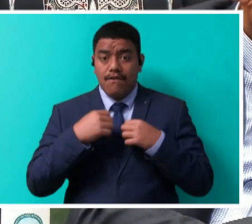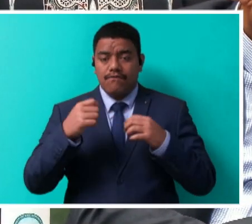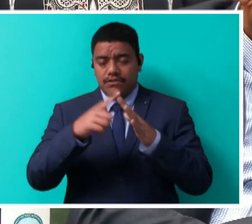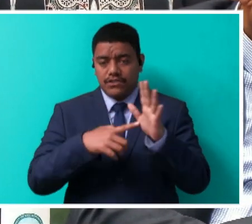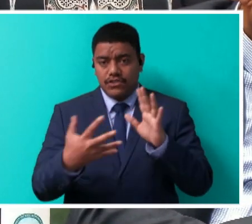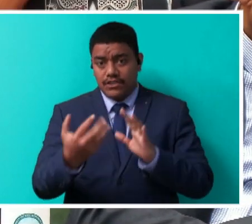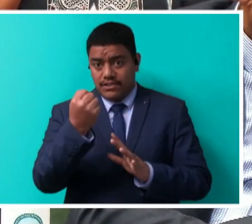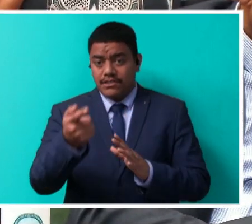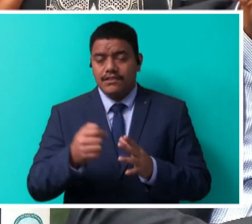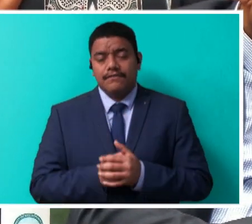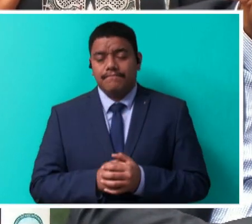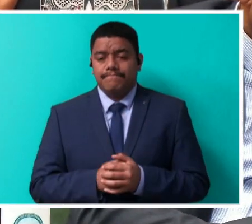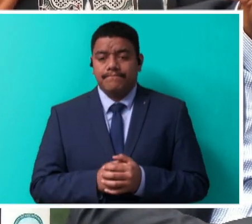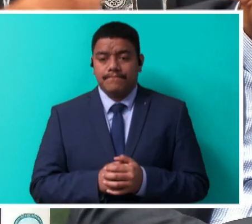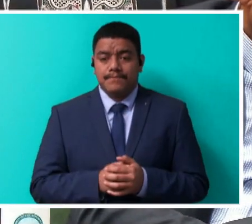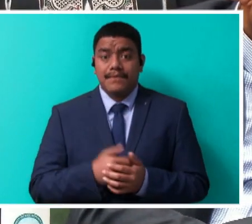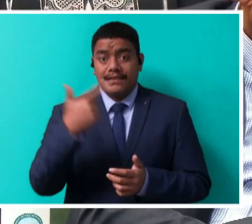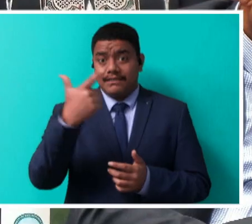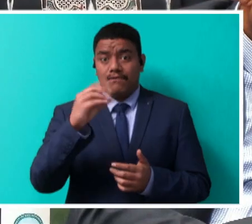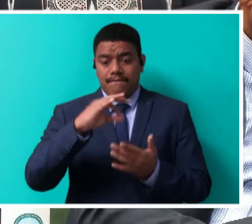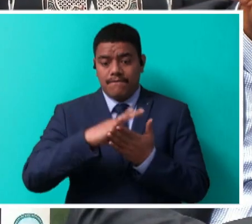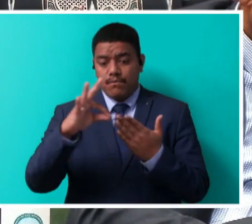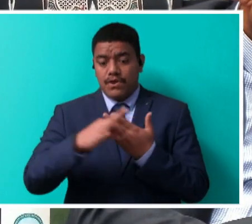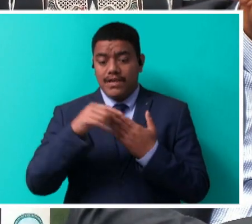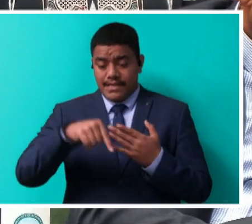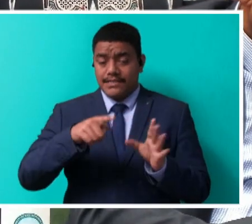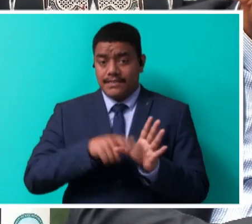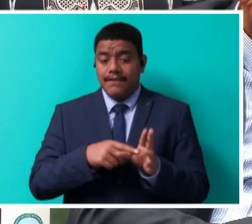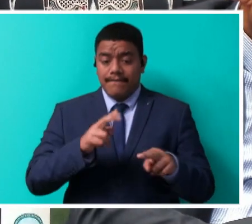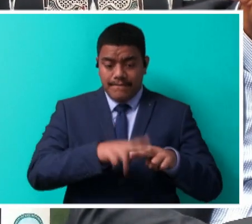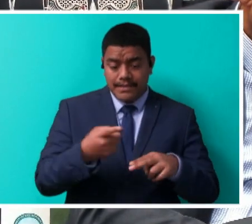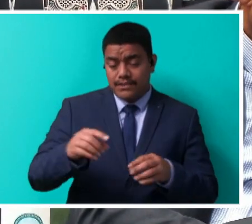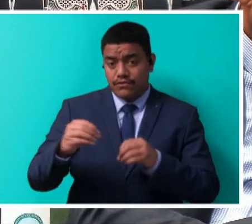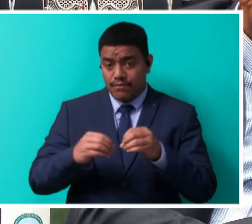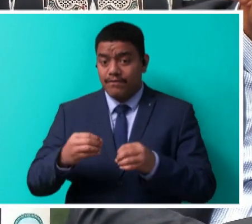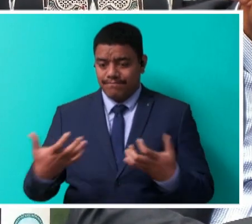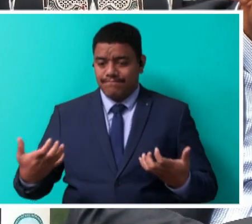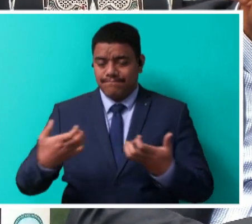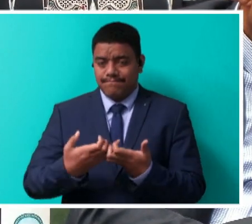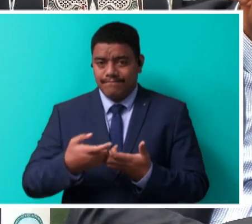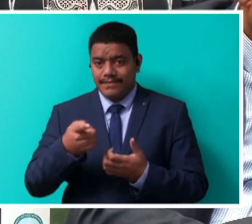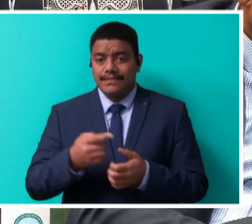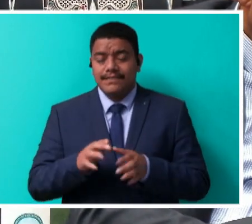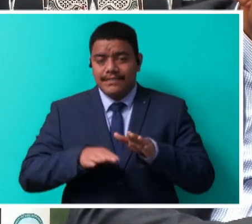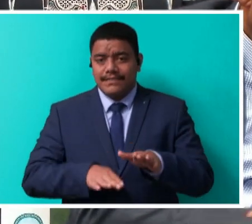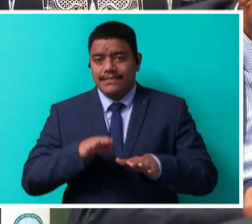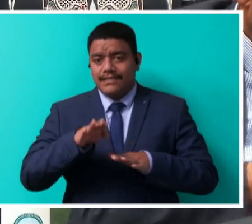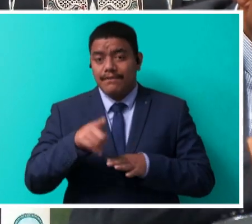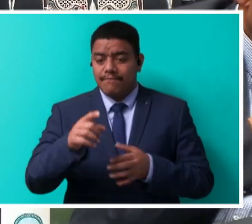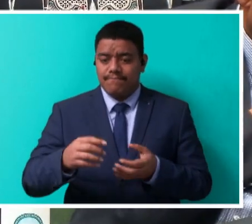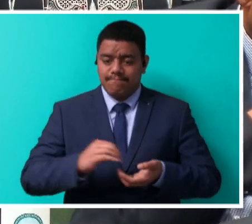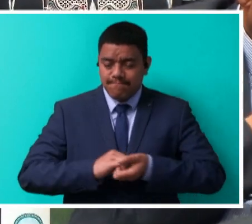sectors. On the 17th of February this year, Fiji and Solomon Islands formalized a significant step in regional